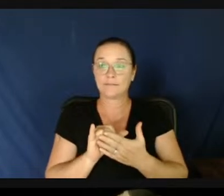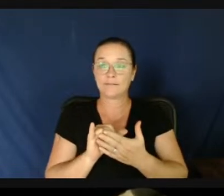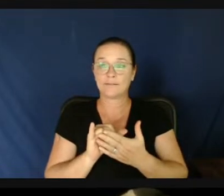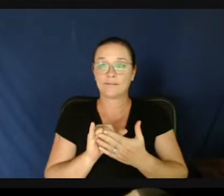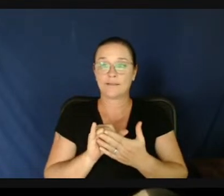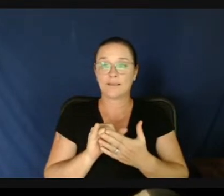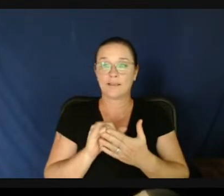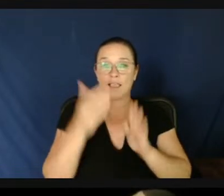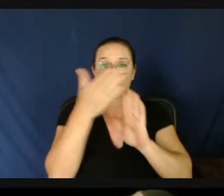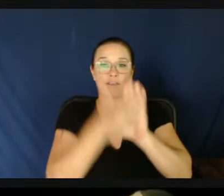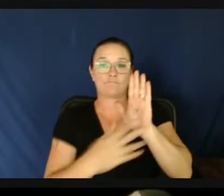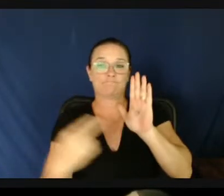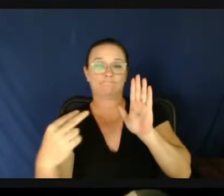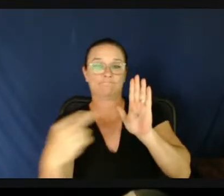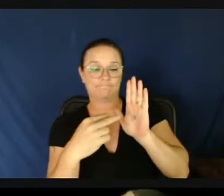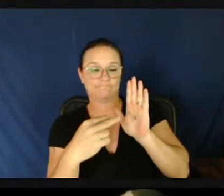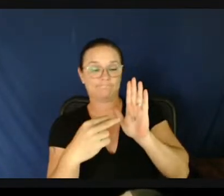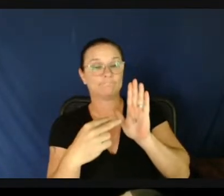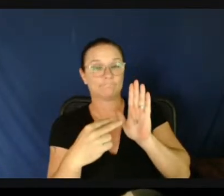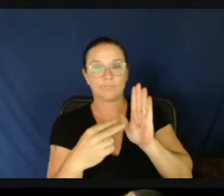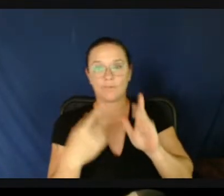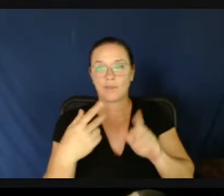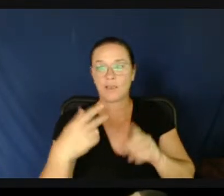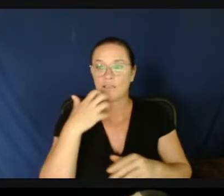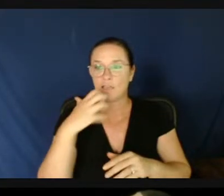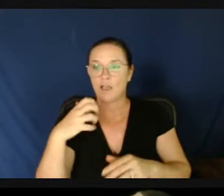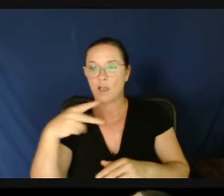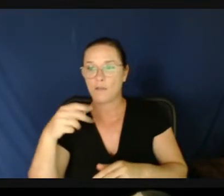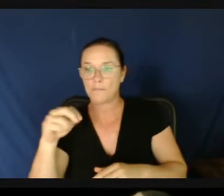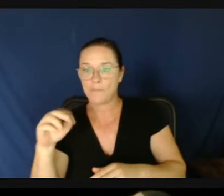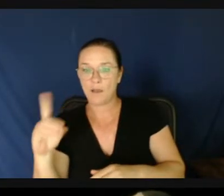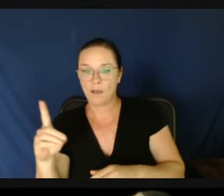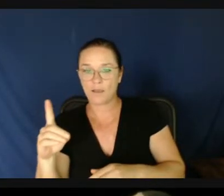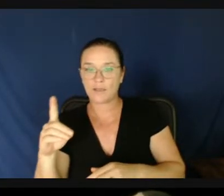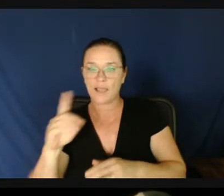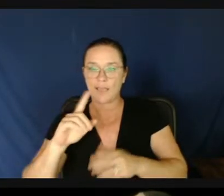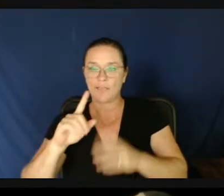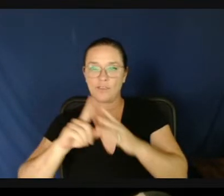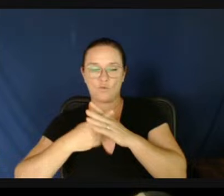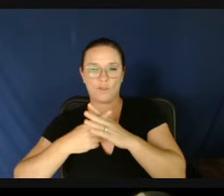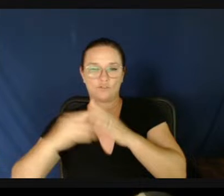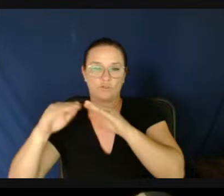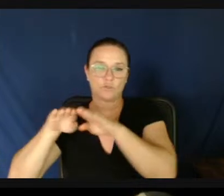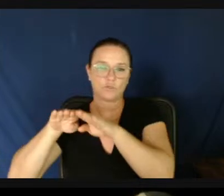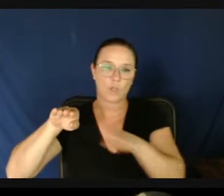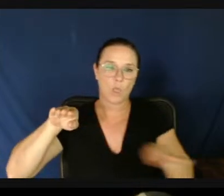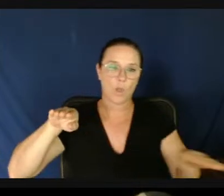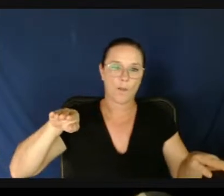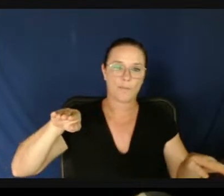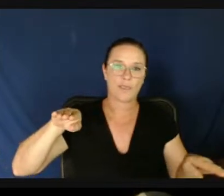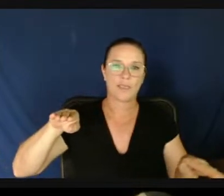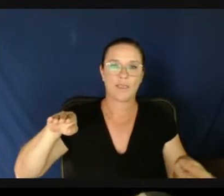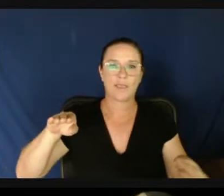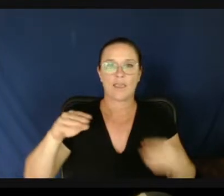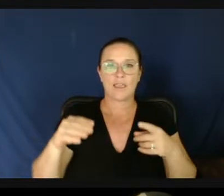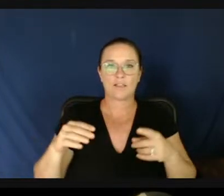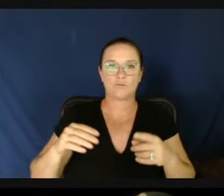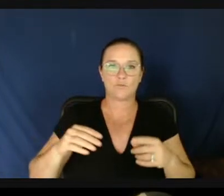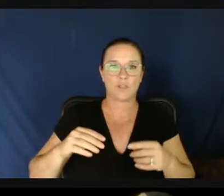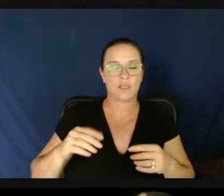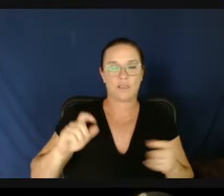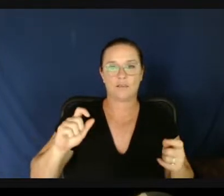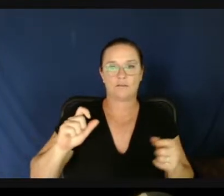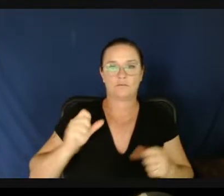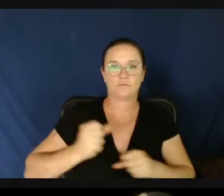cross-section schematic there, the hot pond, original slope down, and this is greatly exaggerated in the vertical dimension, of course, right?